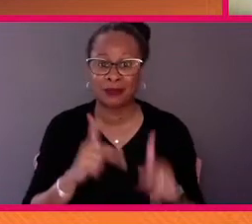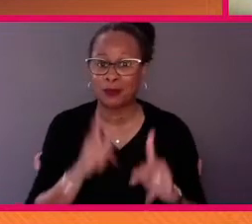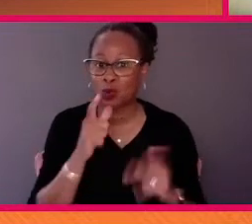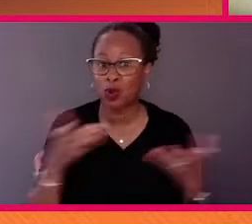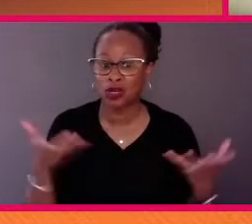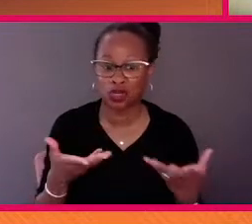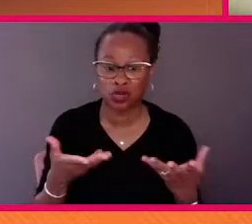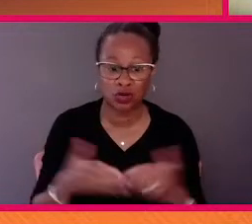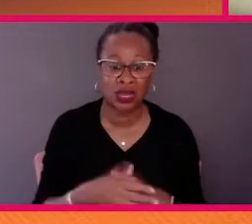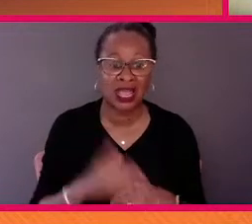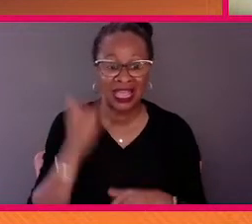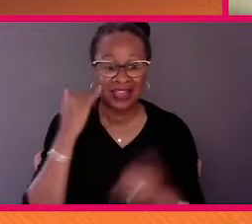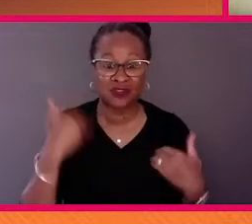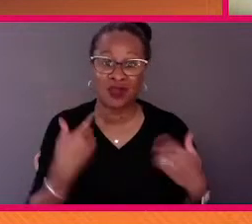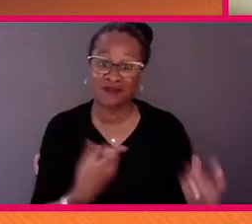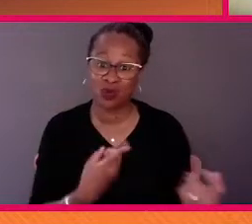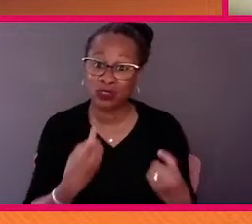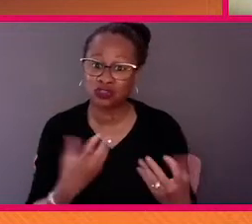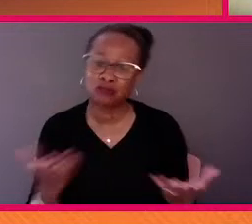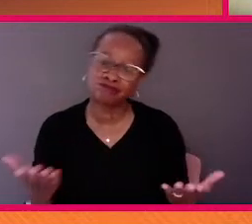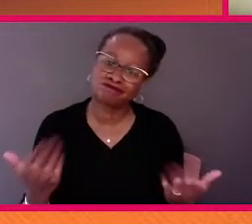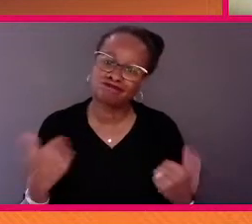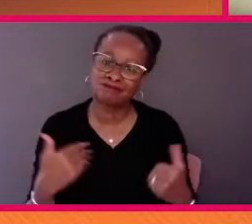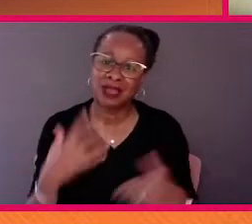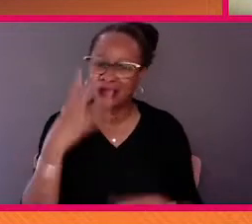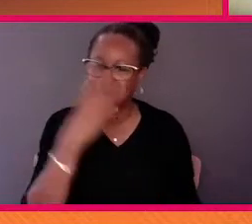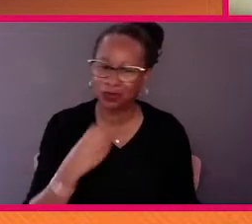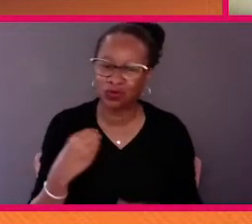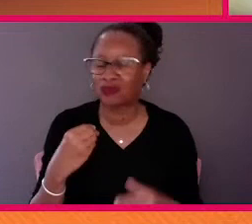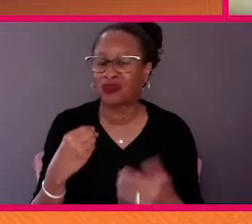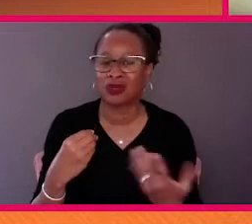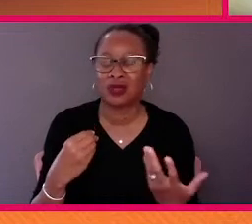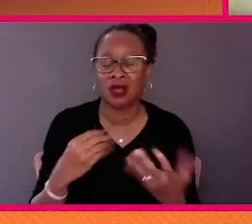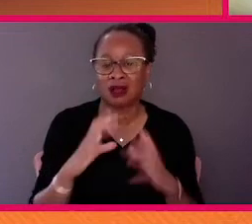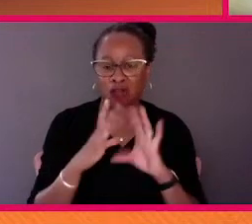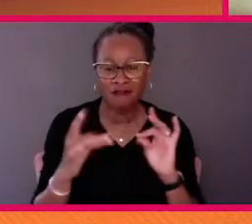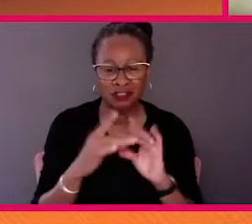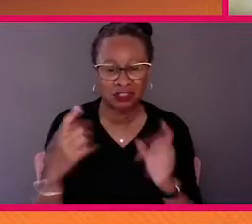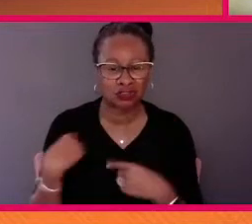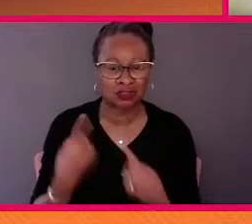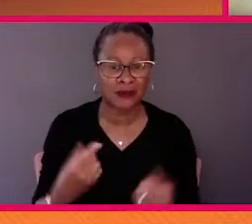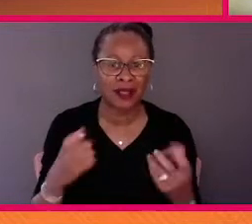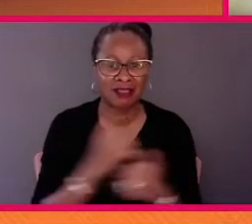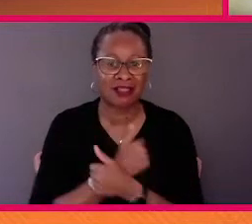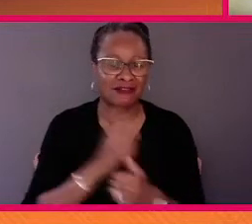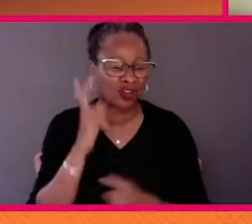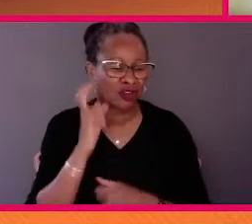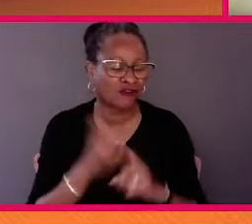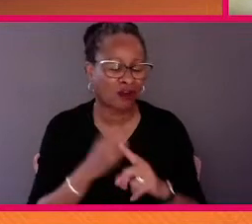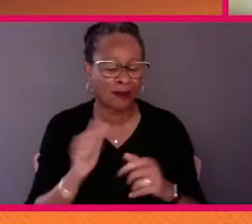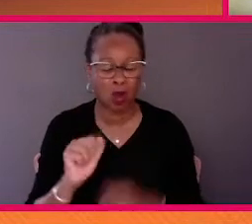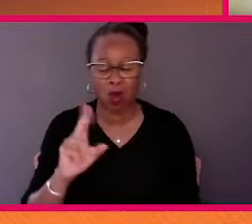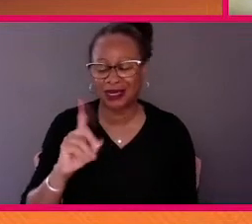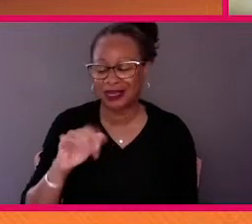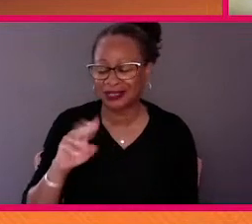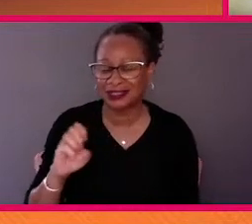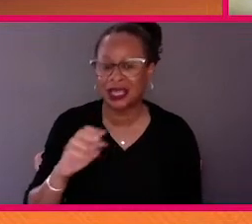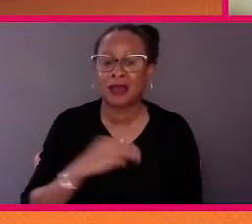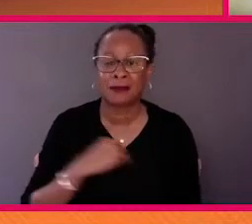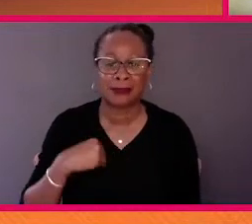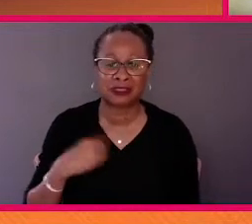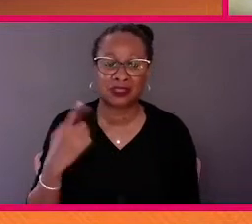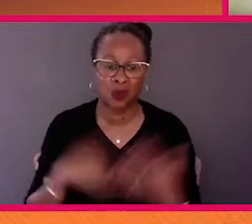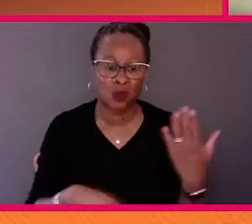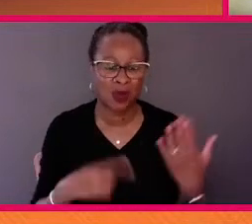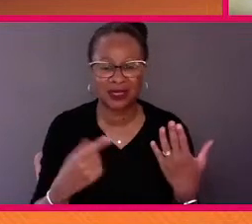if you have questions, this has been a really beautiful, rich conversation. So would love to hear from audience members in terms of what is percolating for